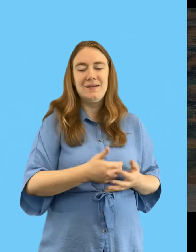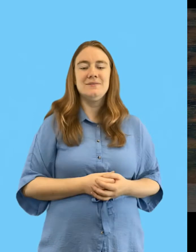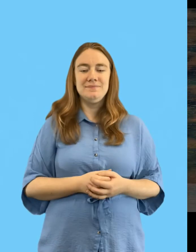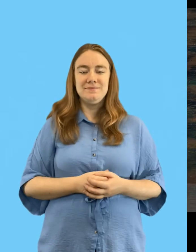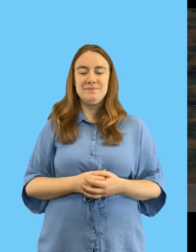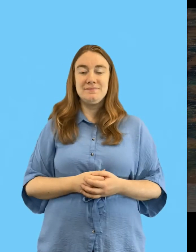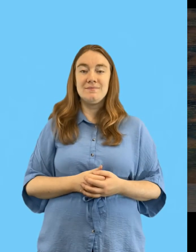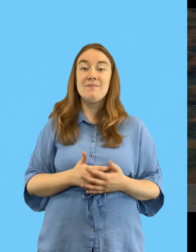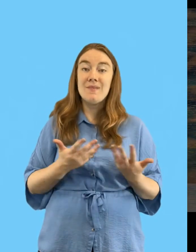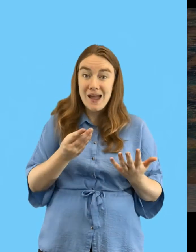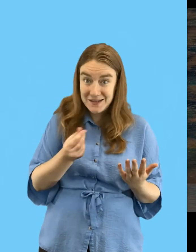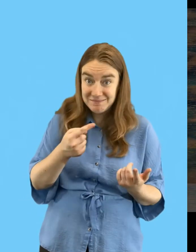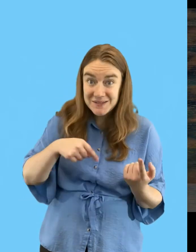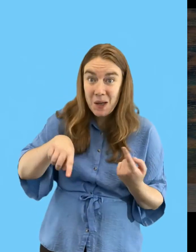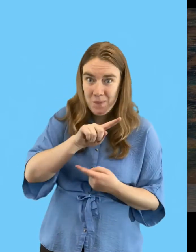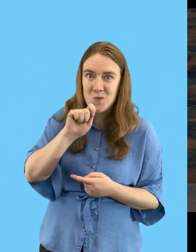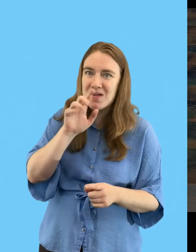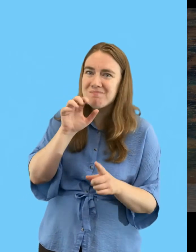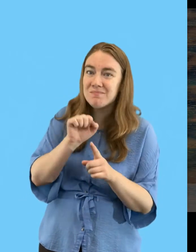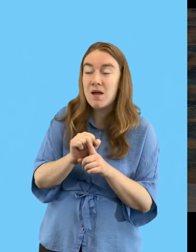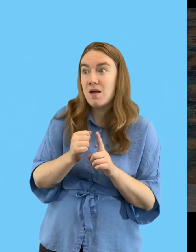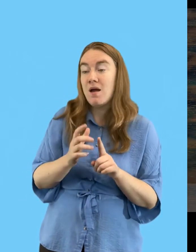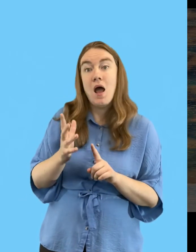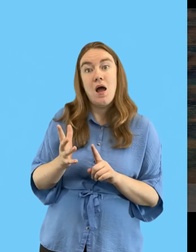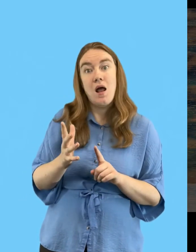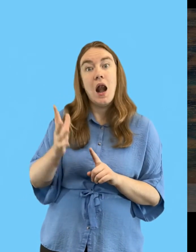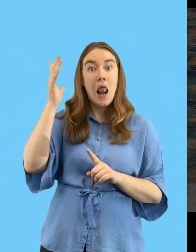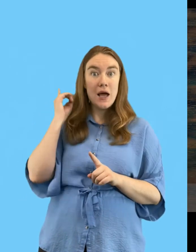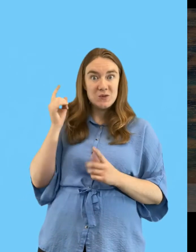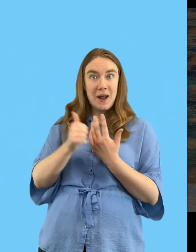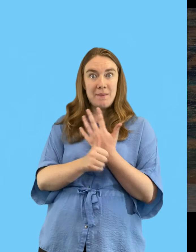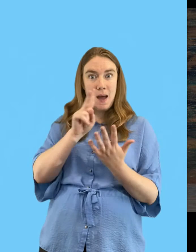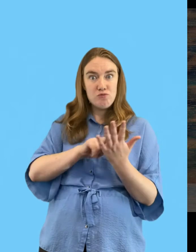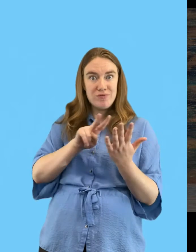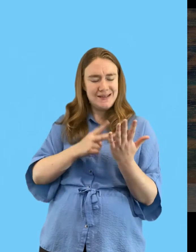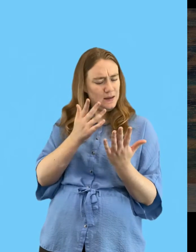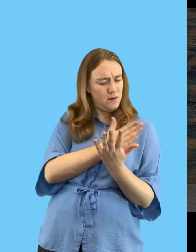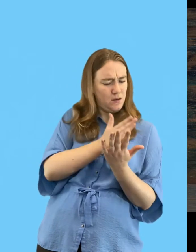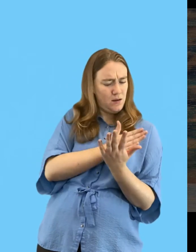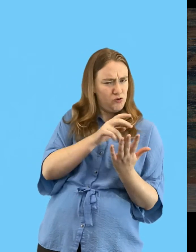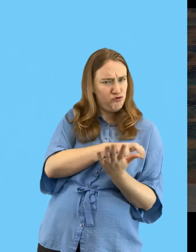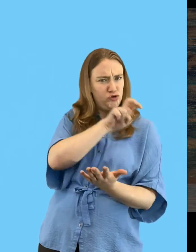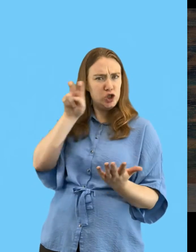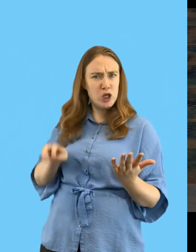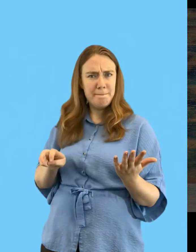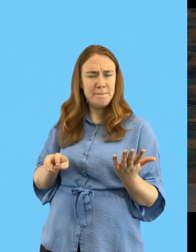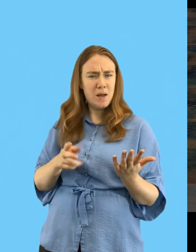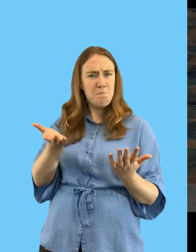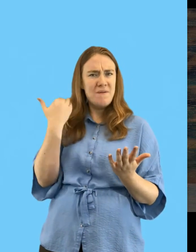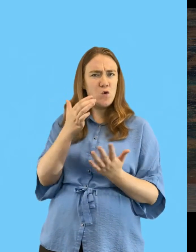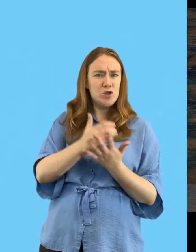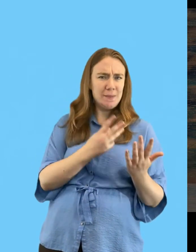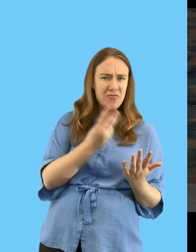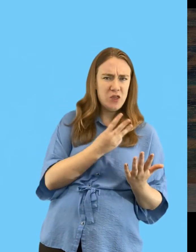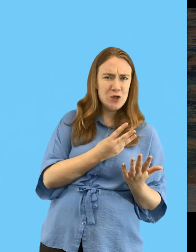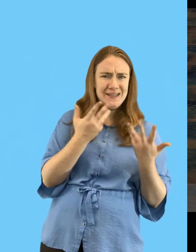Well, the observant amongst you will have noticed that since last week, we've jumped a few chapters from chapter 13 to chapter 18